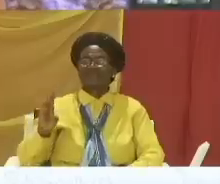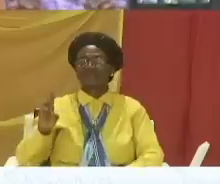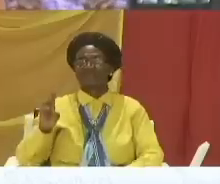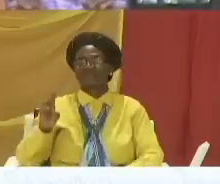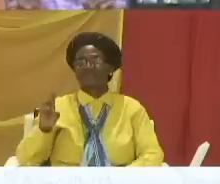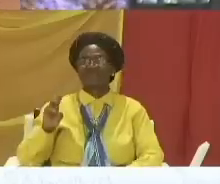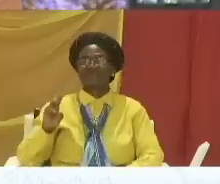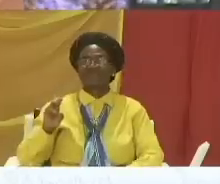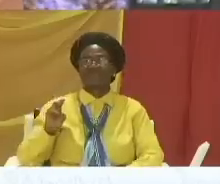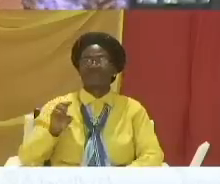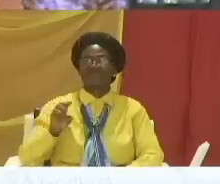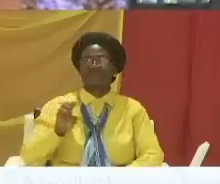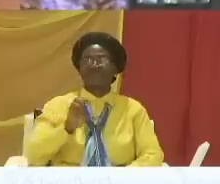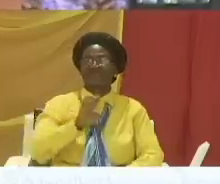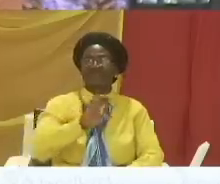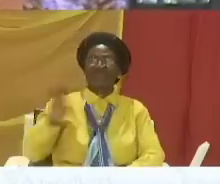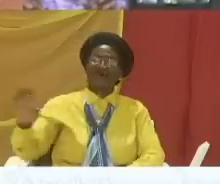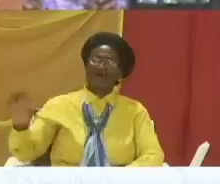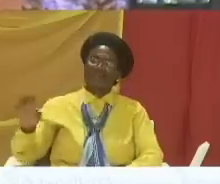Shall we?